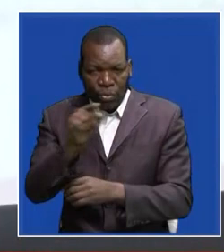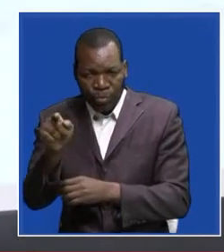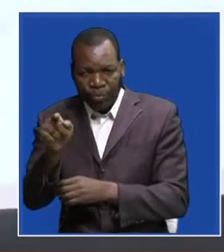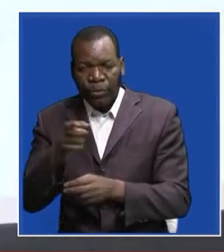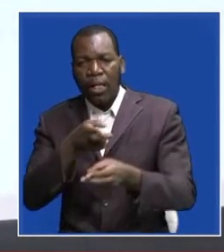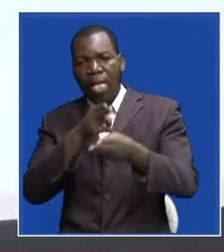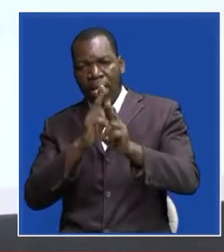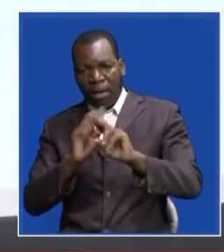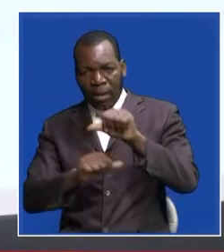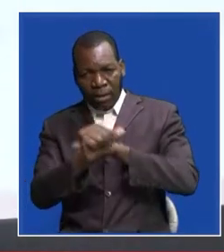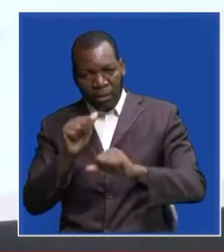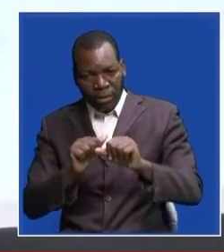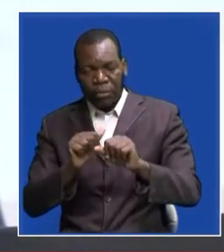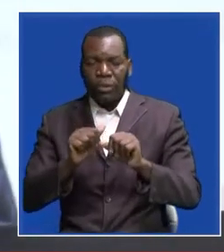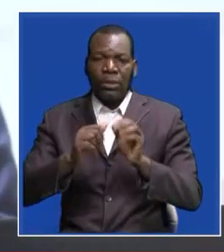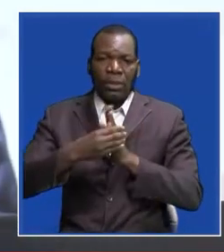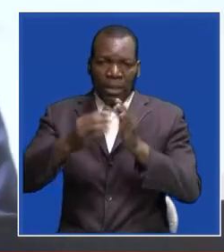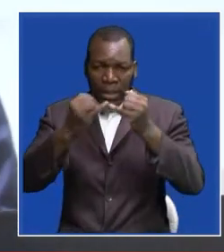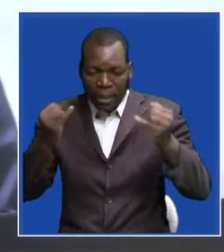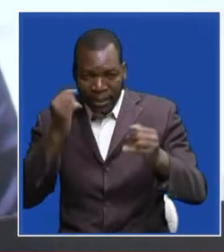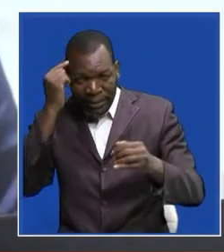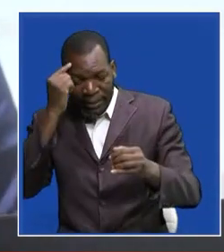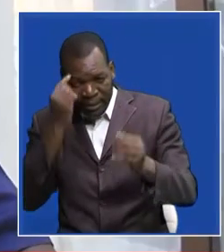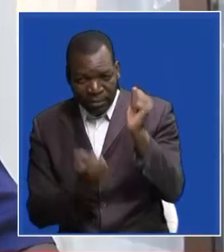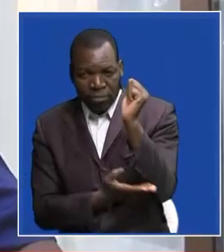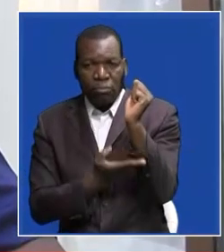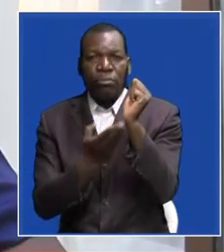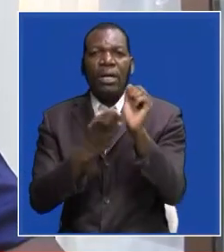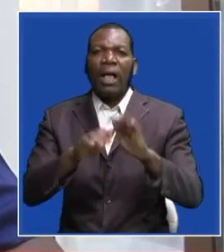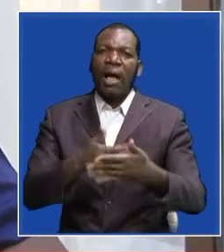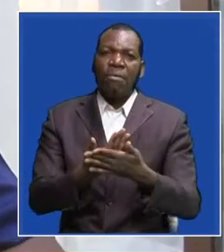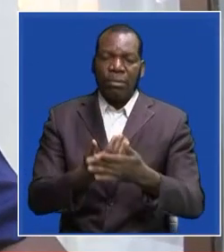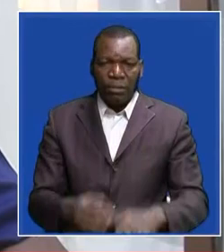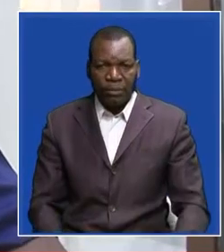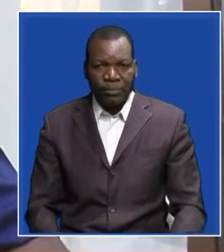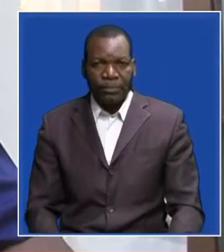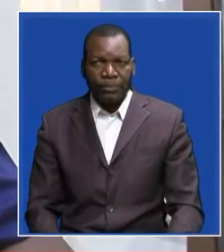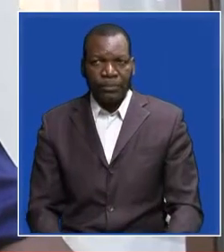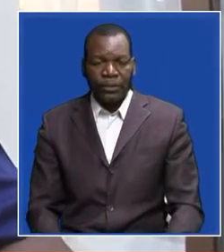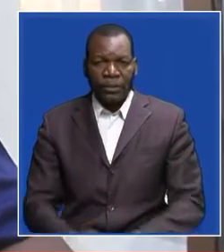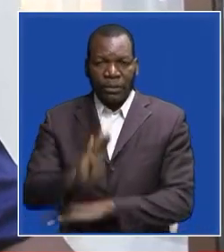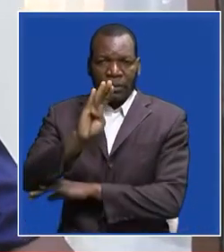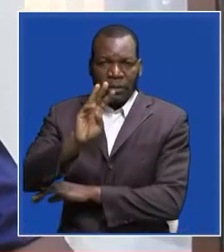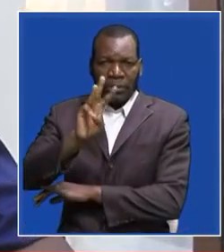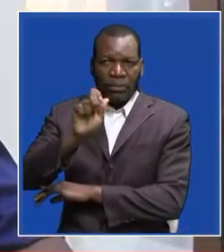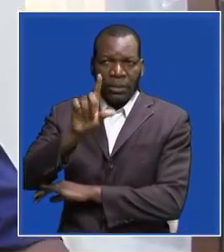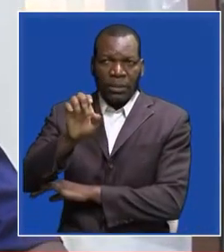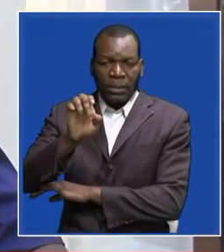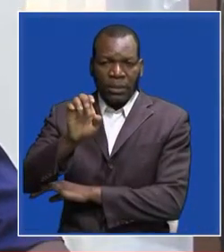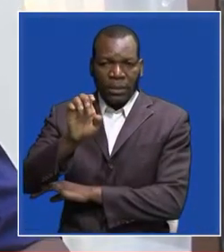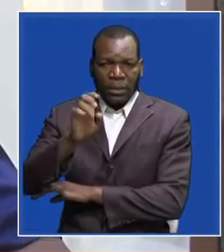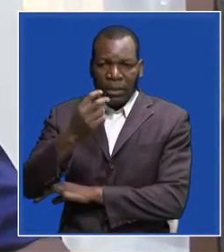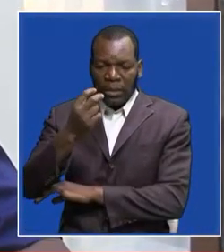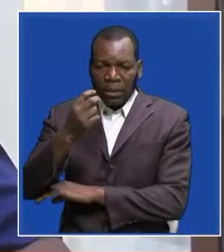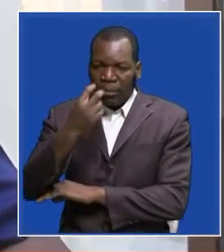this guidance document to see how it can be improved. Meanwhile, Peter Bwale, who represented the